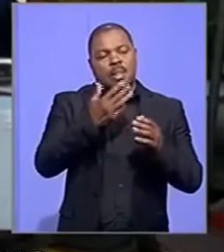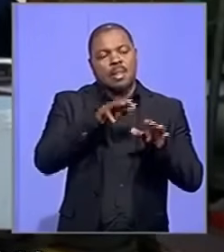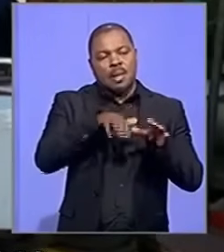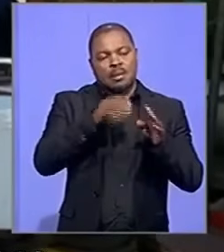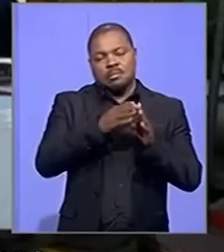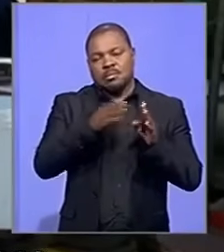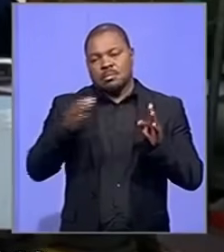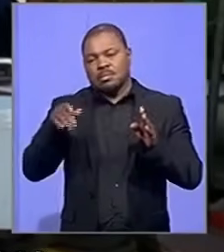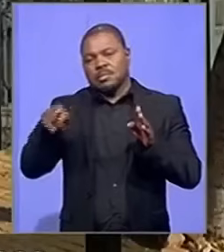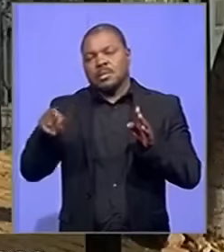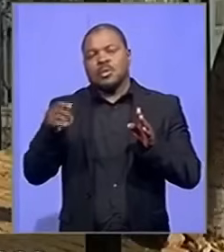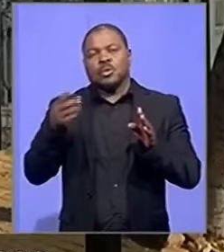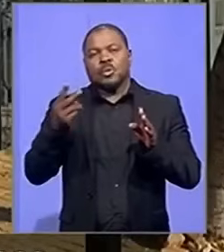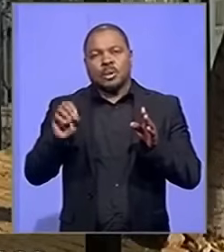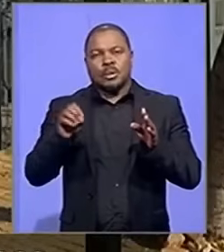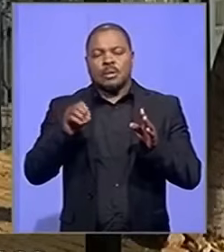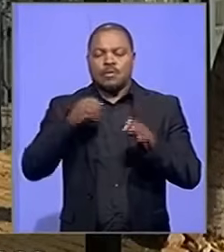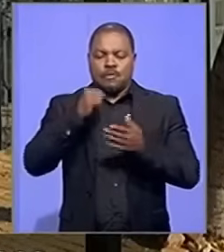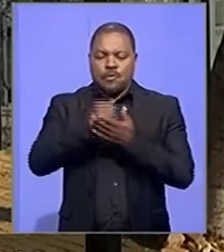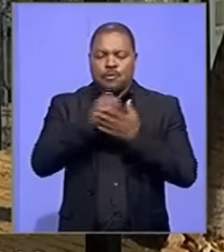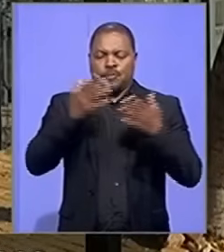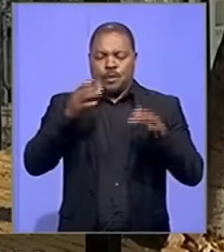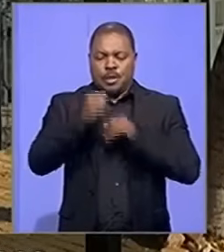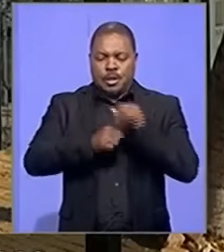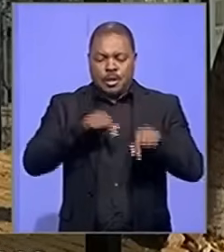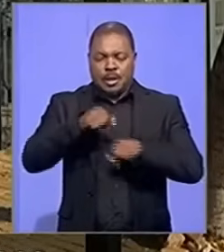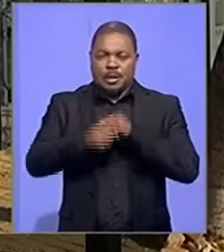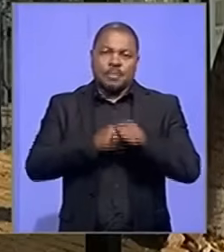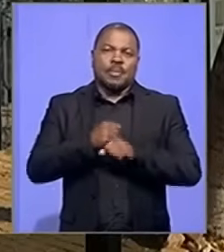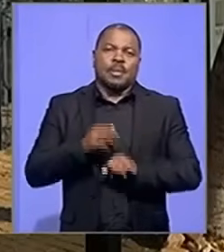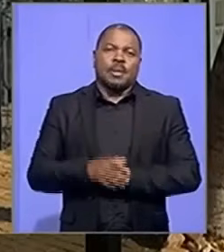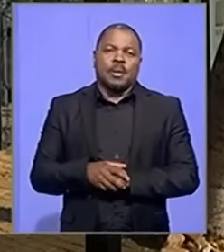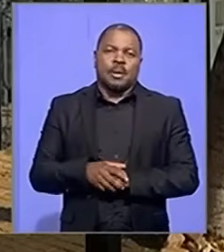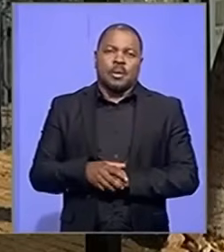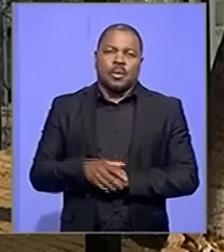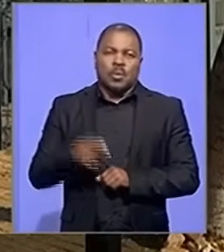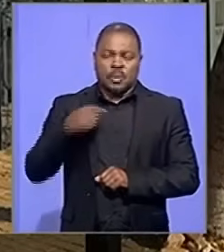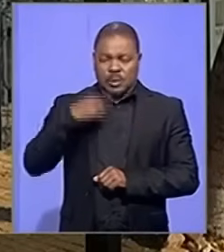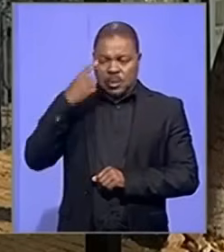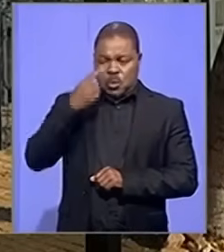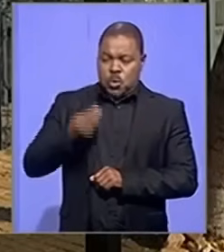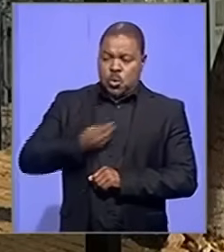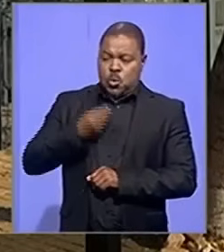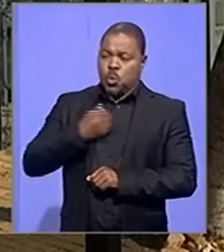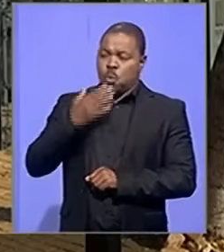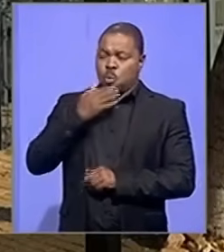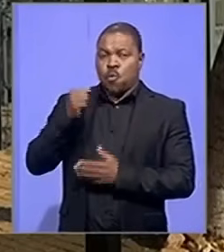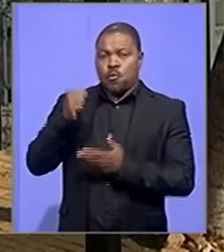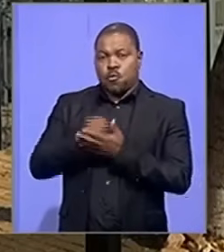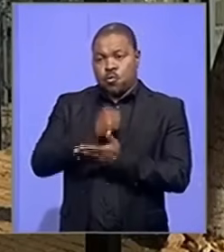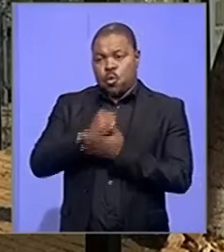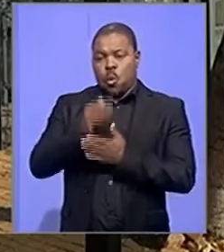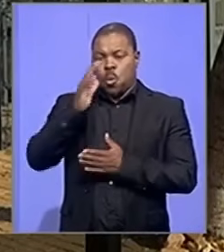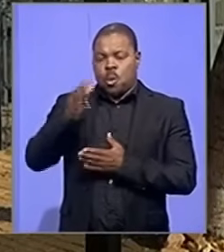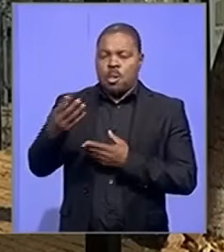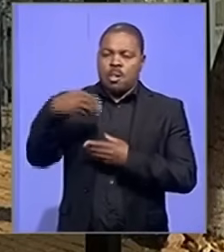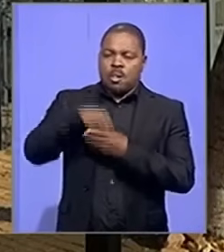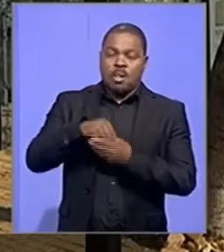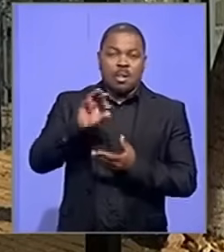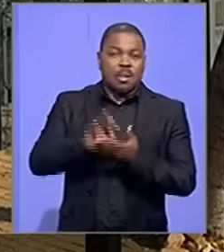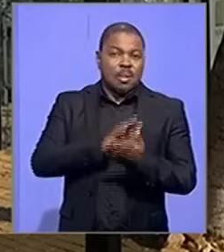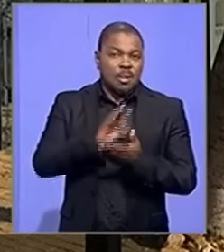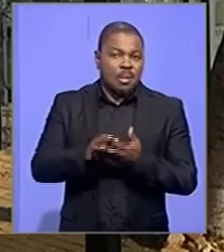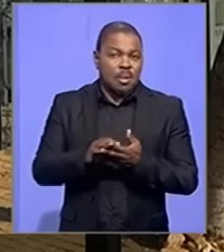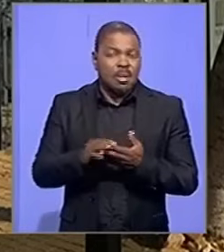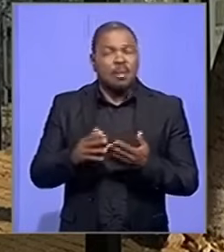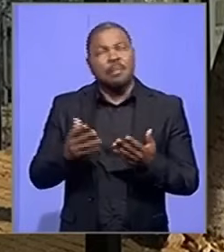vouta dikgethong tša lenyaga. Ge re be re lebeletše gore godimo ga batho ba baswa ba ba ngwadišitše gore bona ba tlo tšea karolo